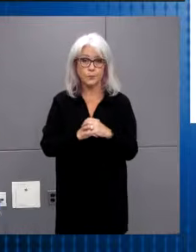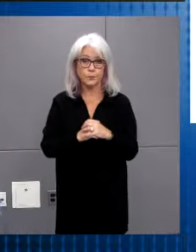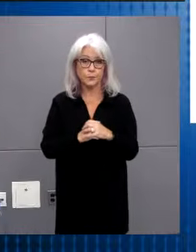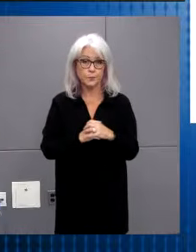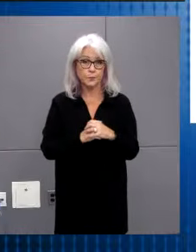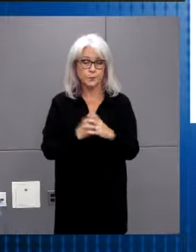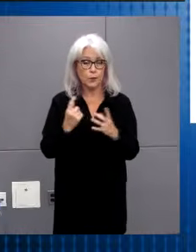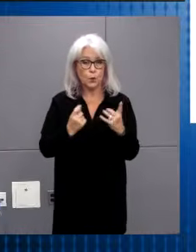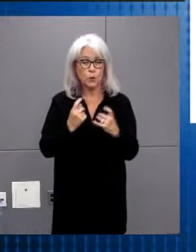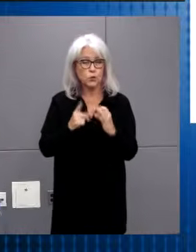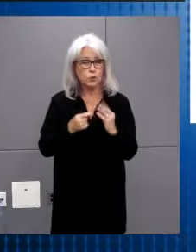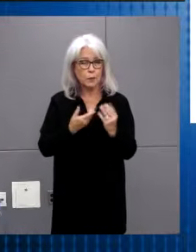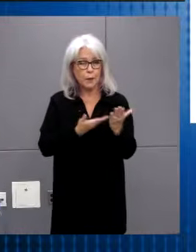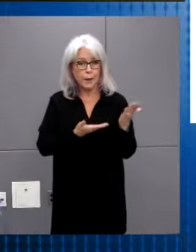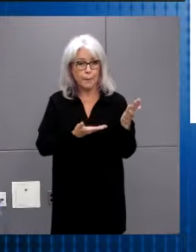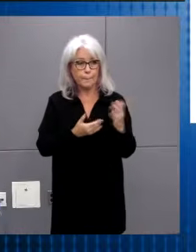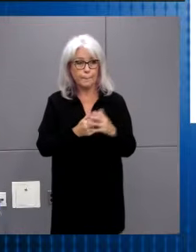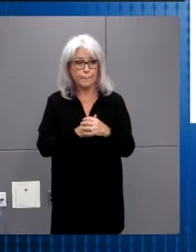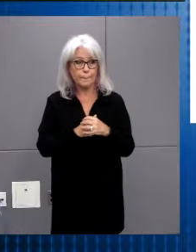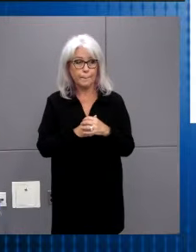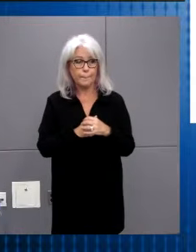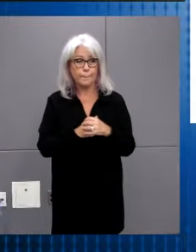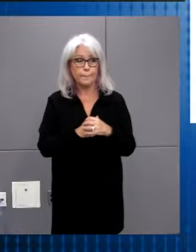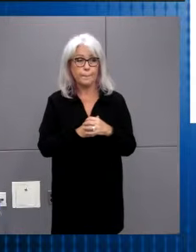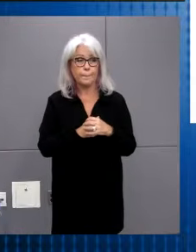Any questions on that?